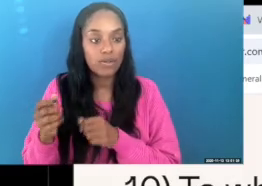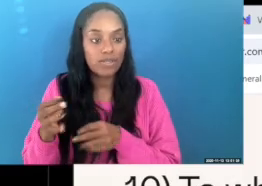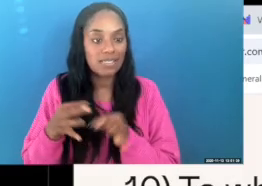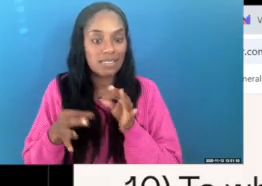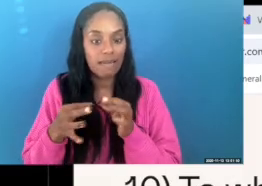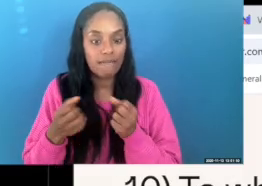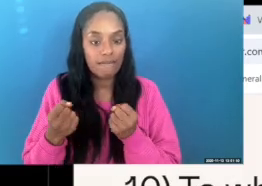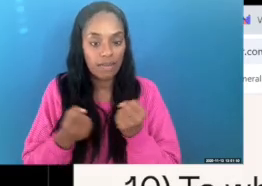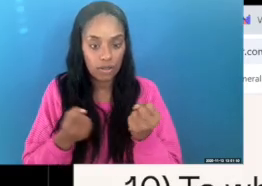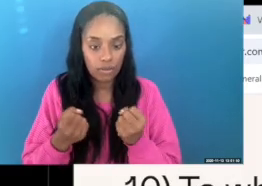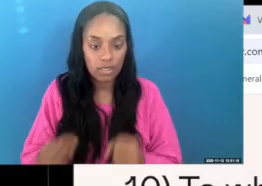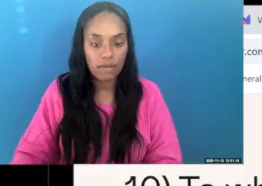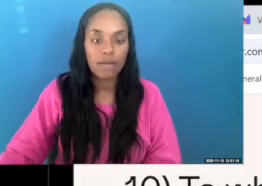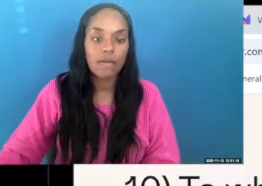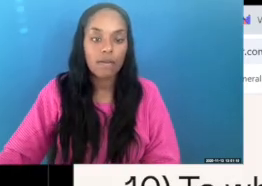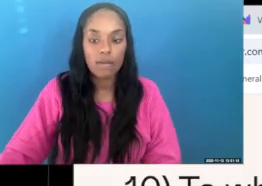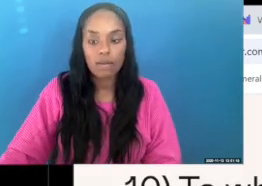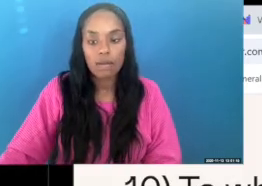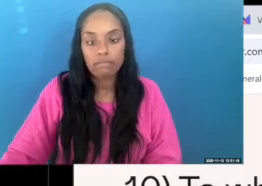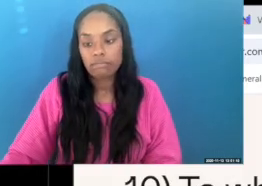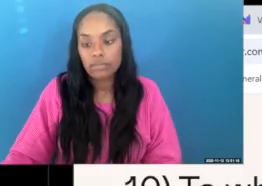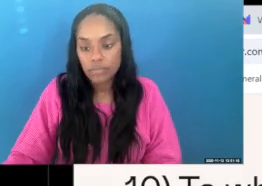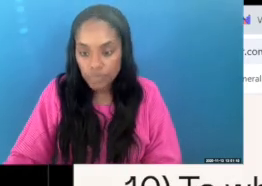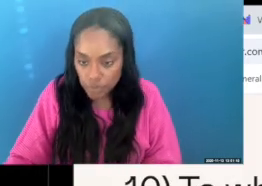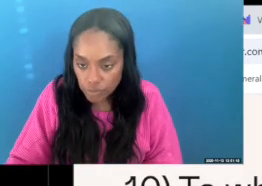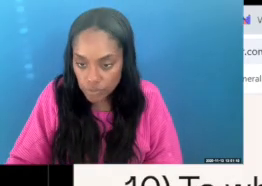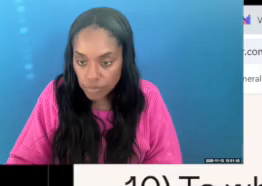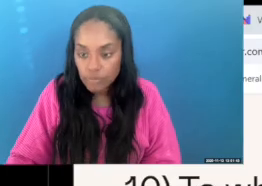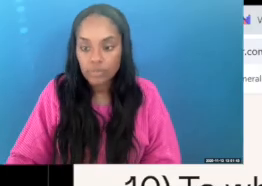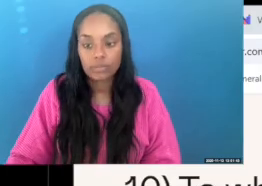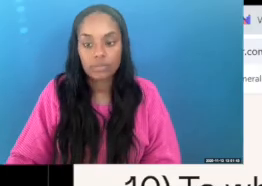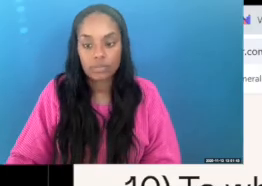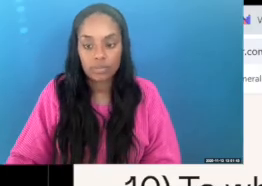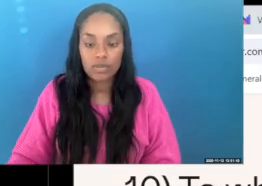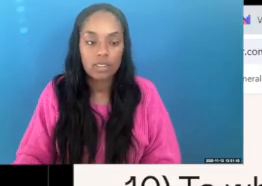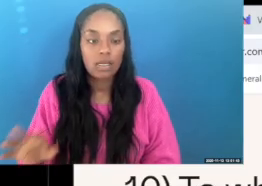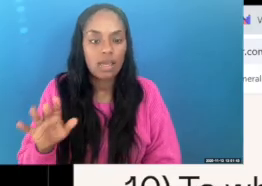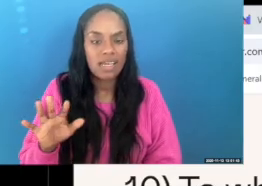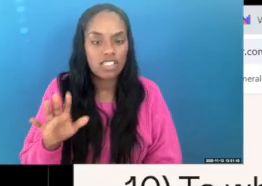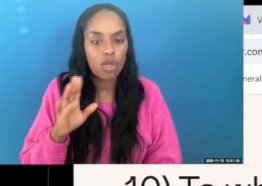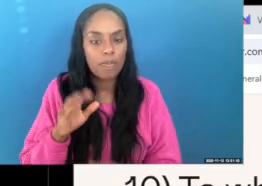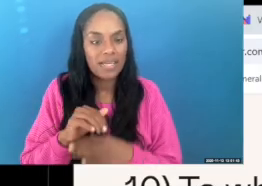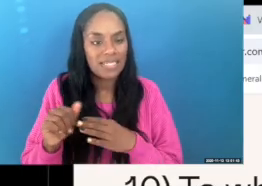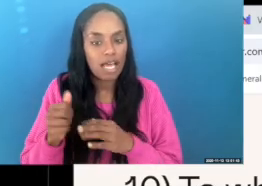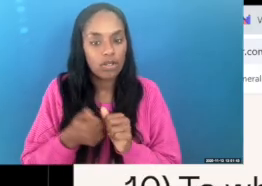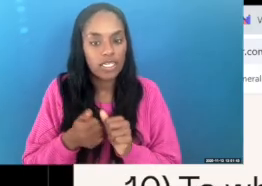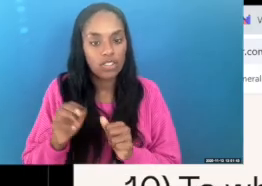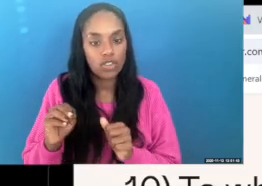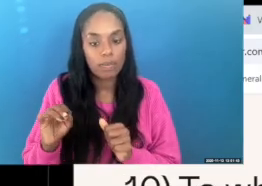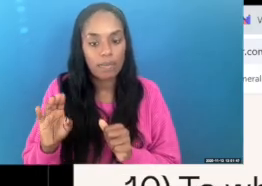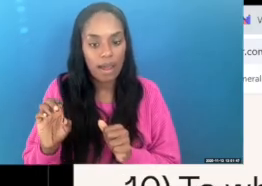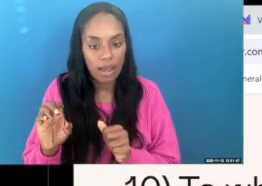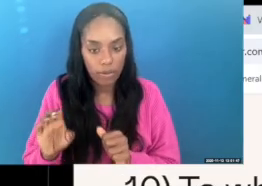year about developing a program that would incentivize zero emission miles as opposed to